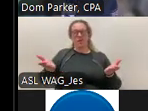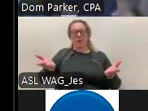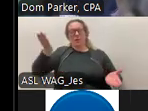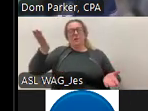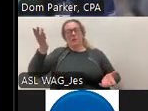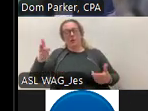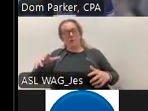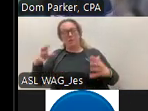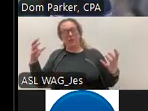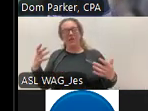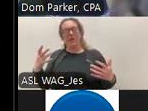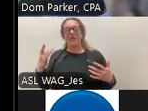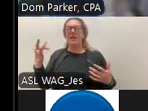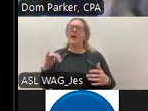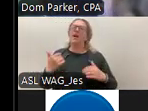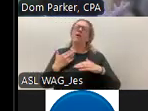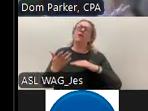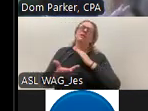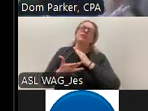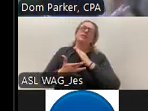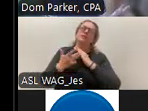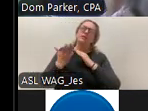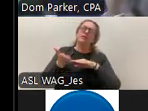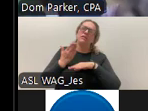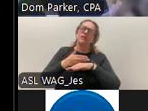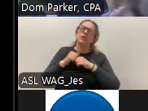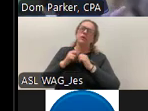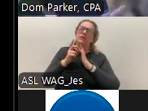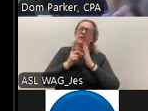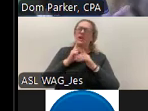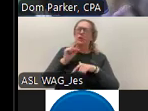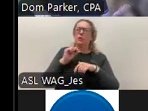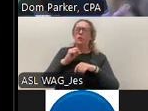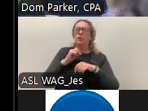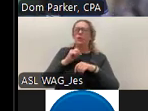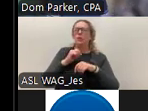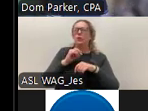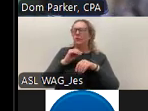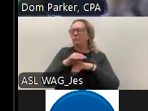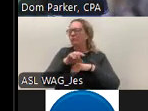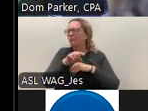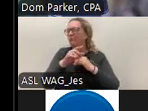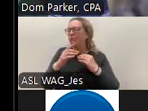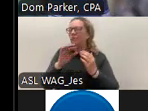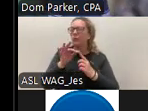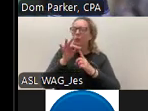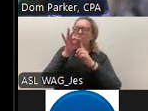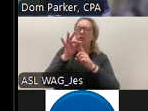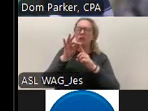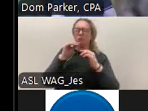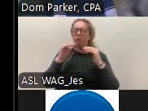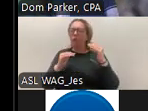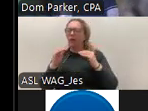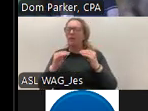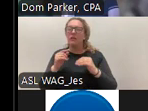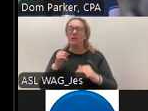technology advancements with the design to make it unique and balanced? So this